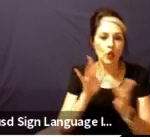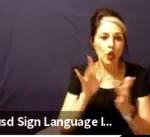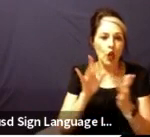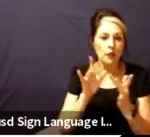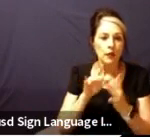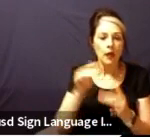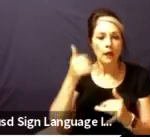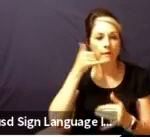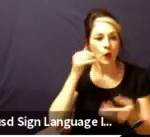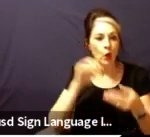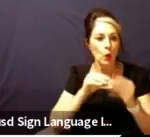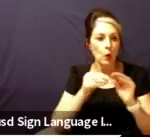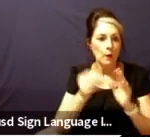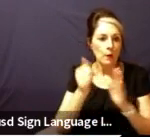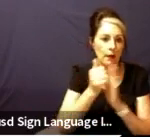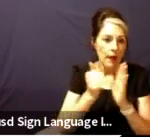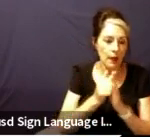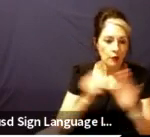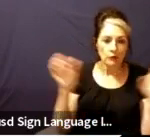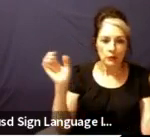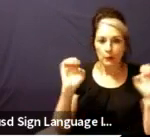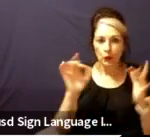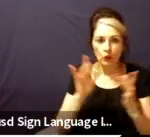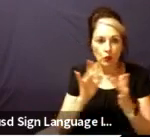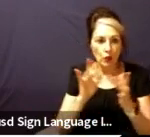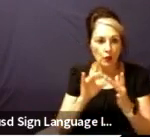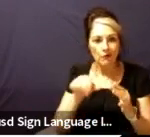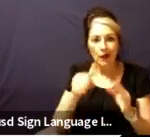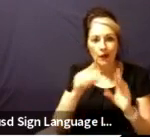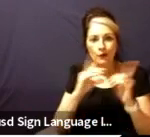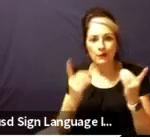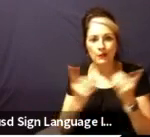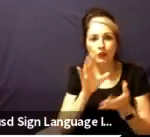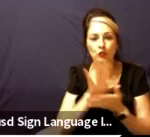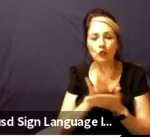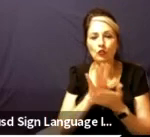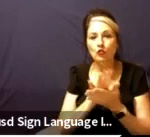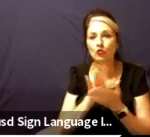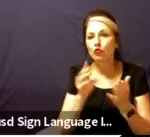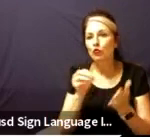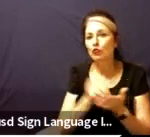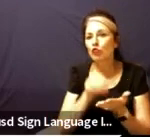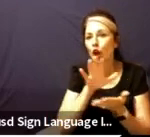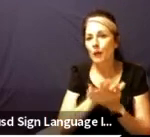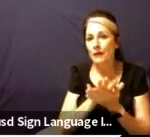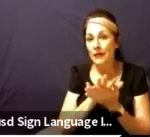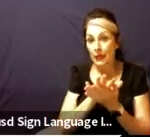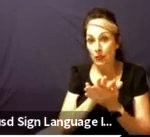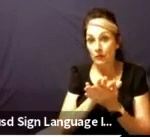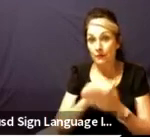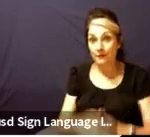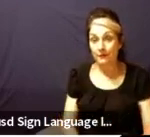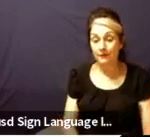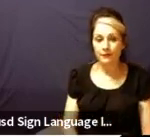information, phone numbers, address, emergency contacts, and other district or school